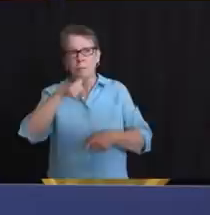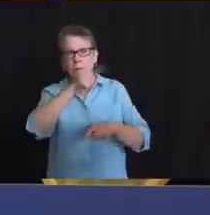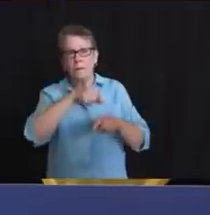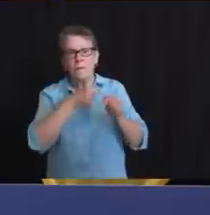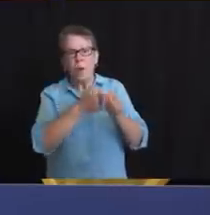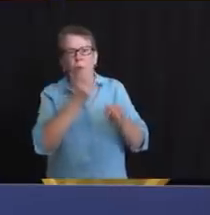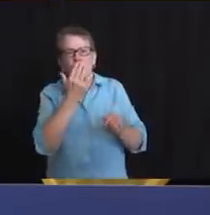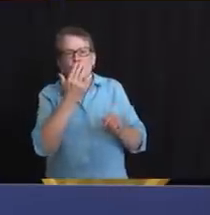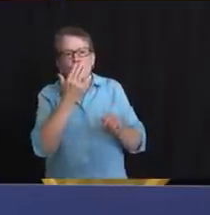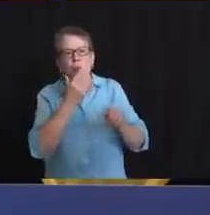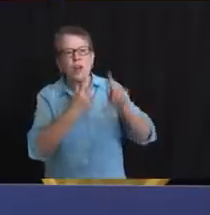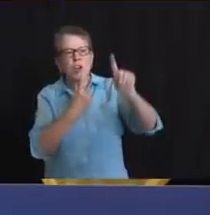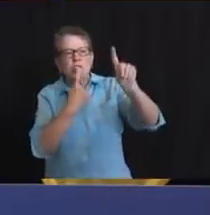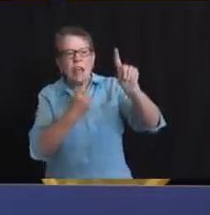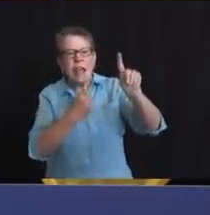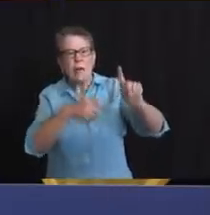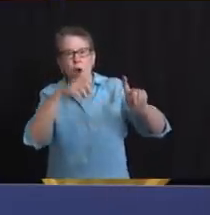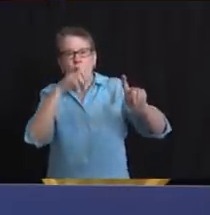we don't anticipate it.